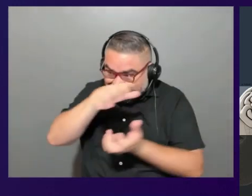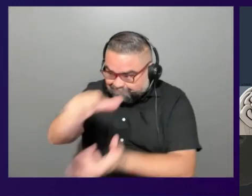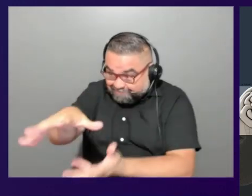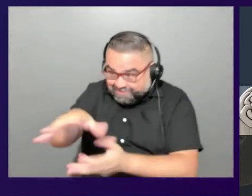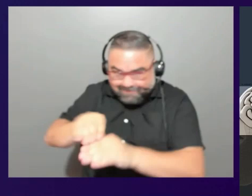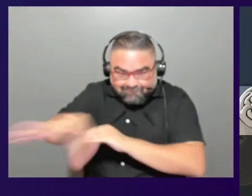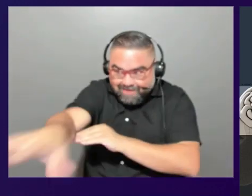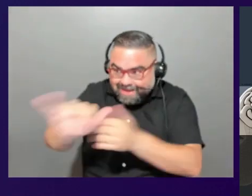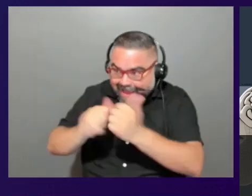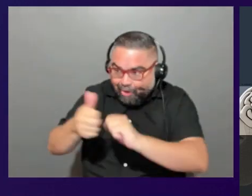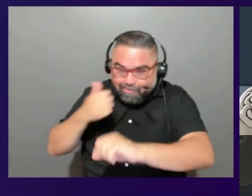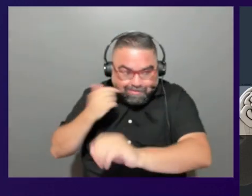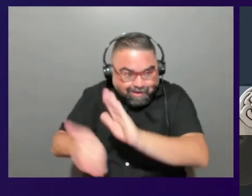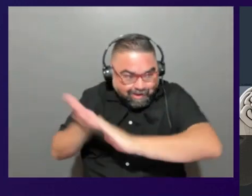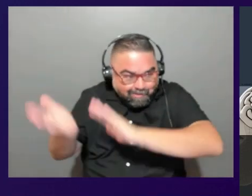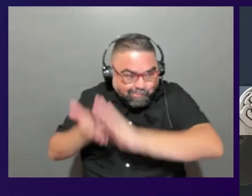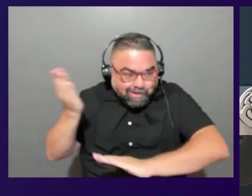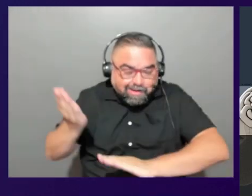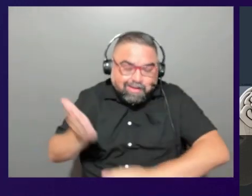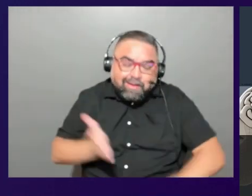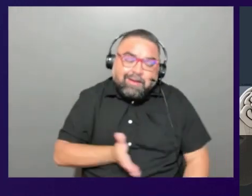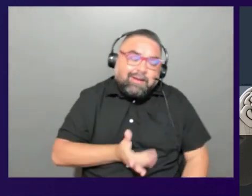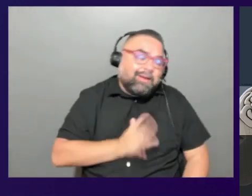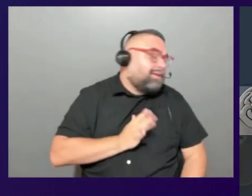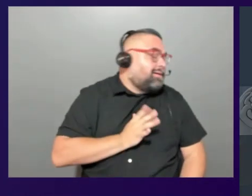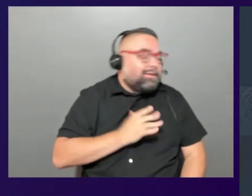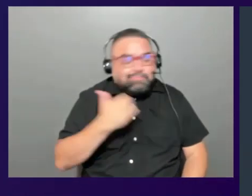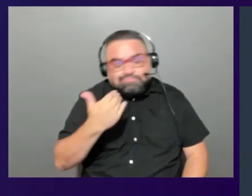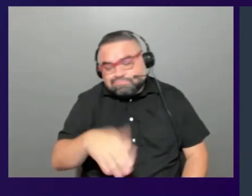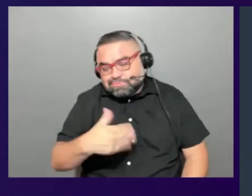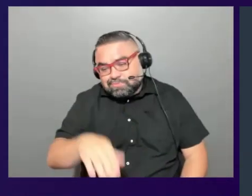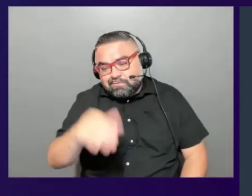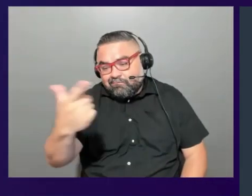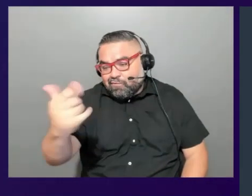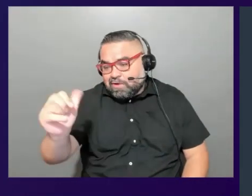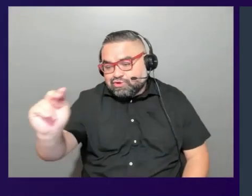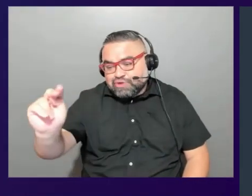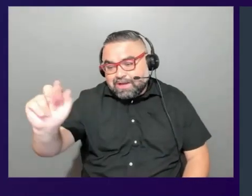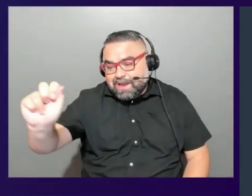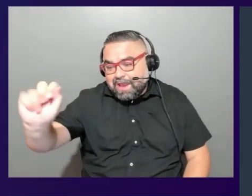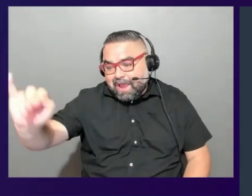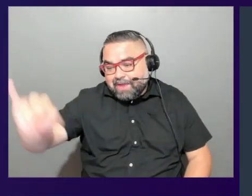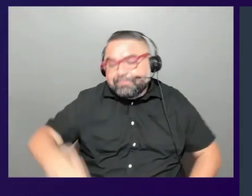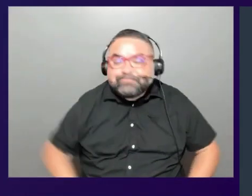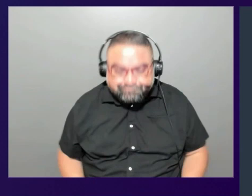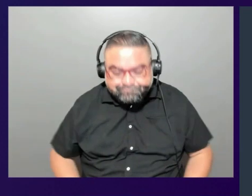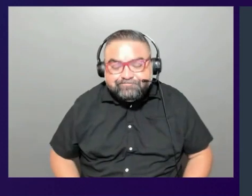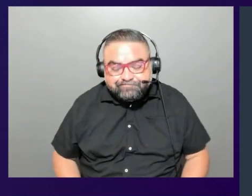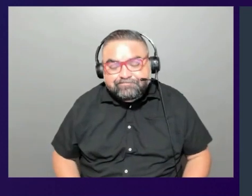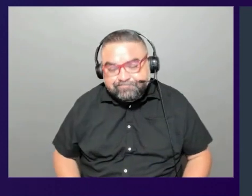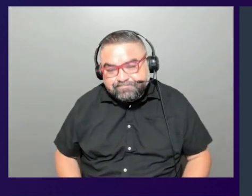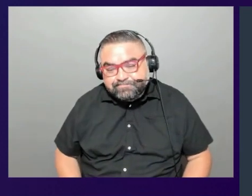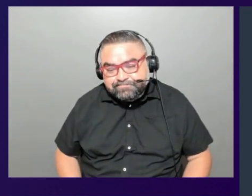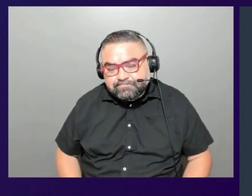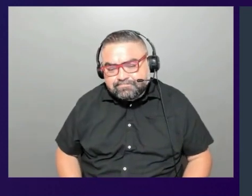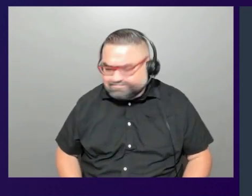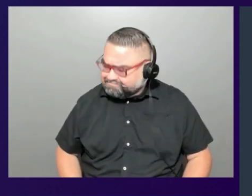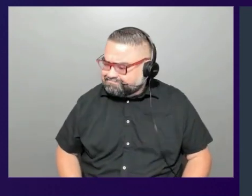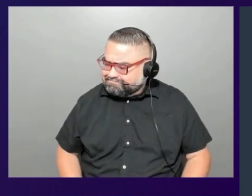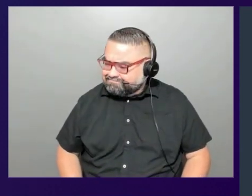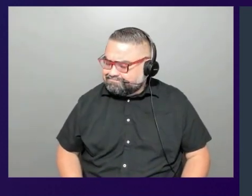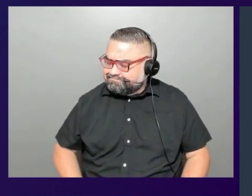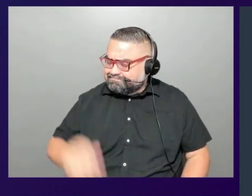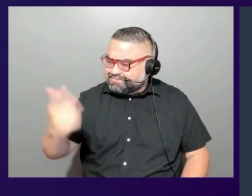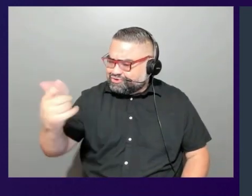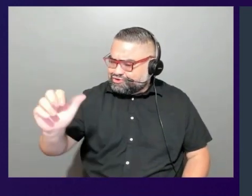huge upside with foundation models and Gen AI. So why have we seen Gen AI